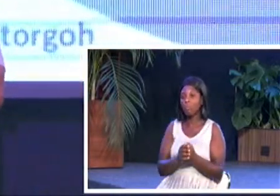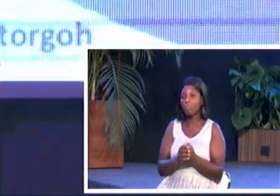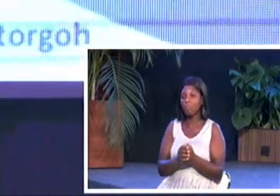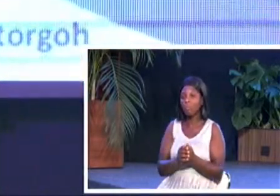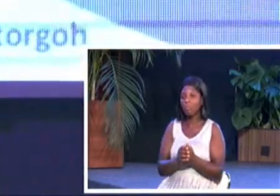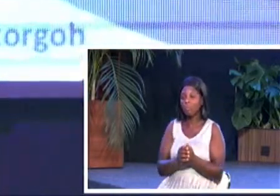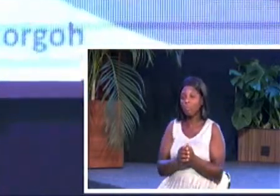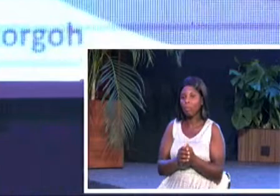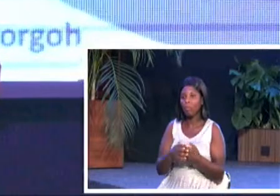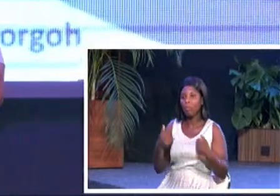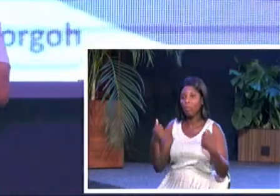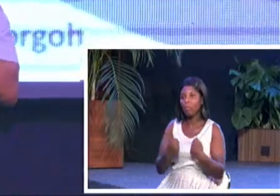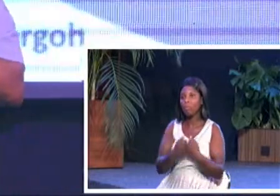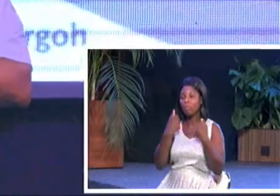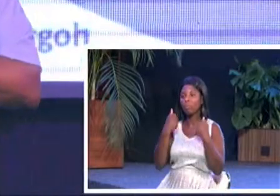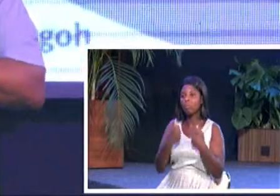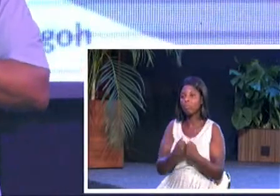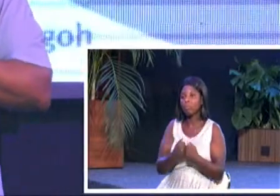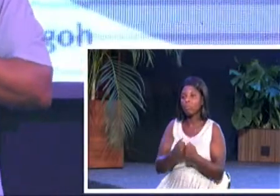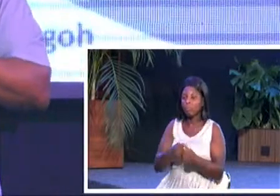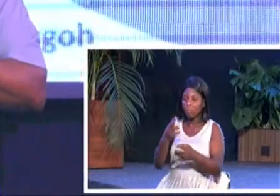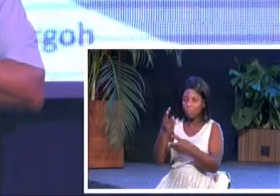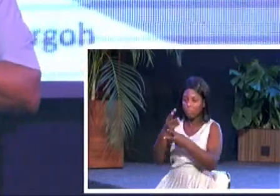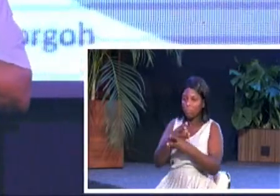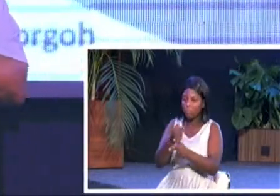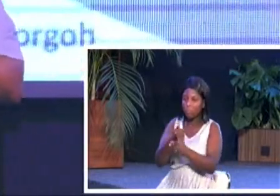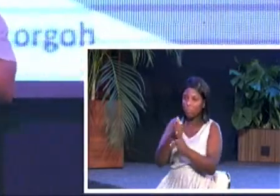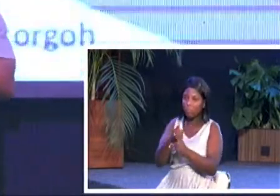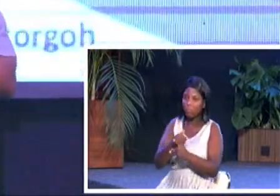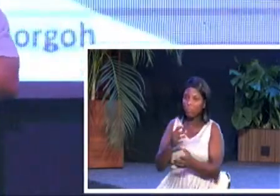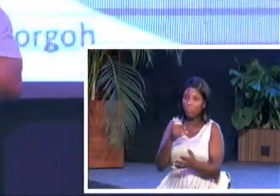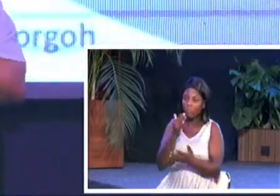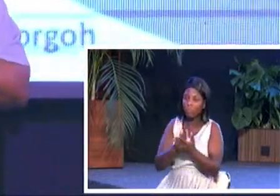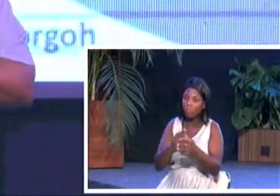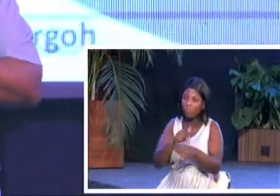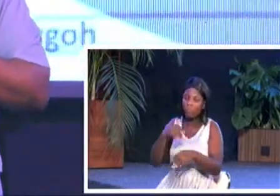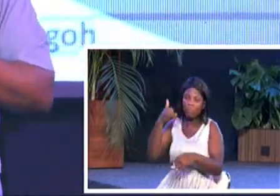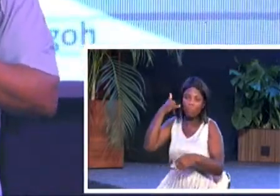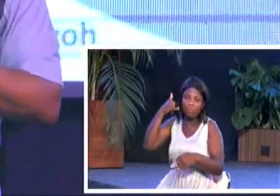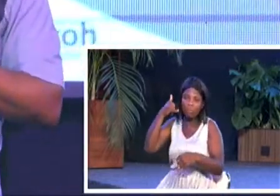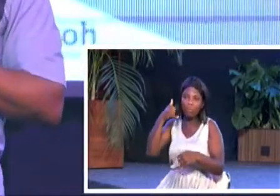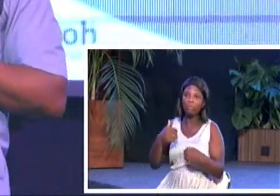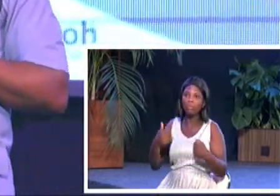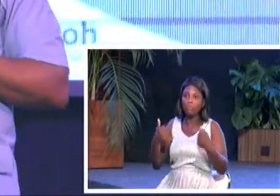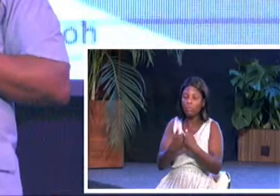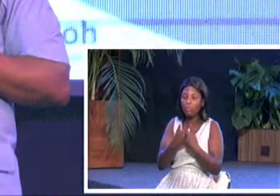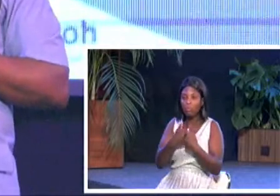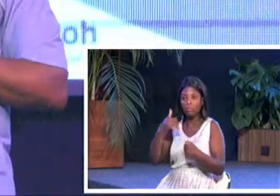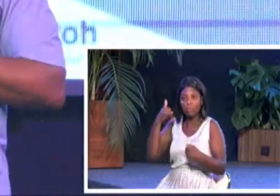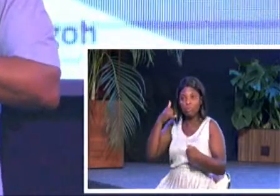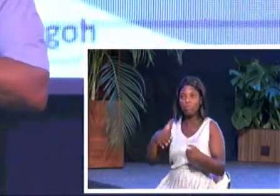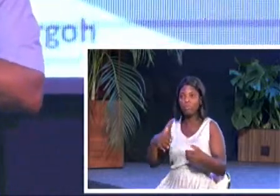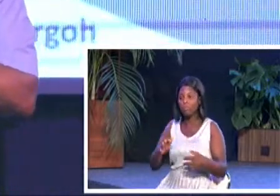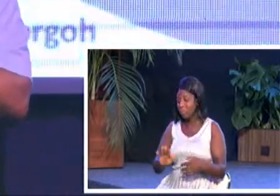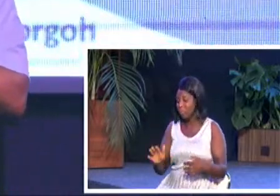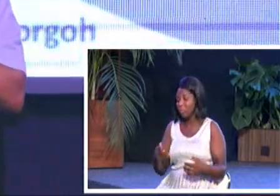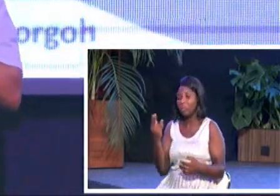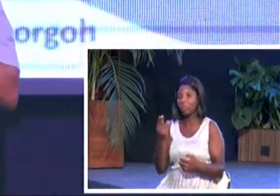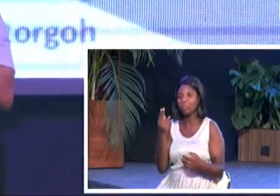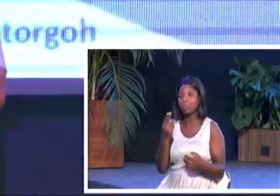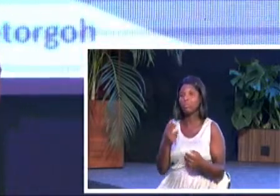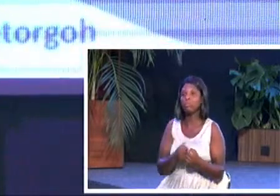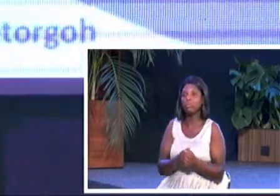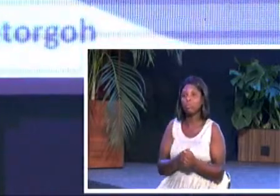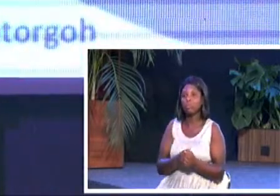a video game, the one who comes out with the character, right, in the video game has a